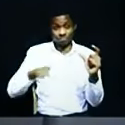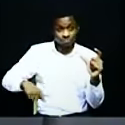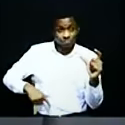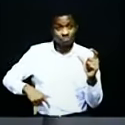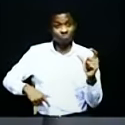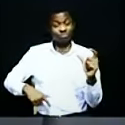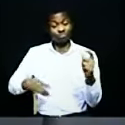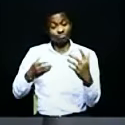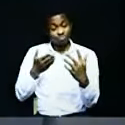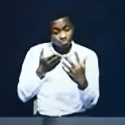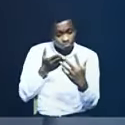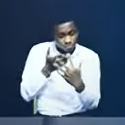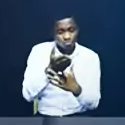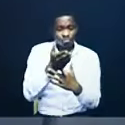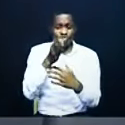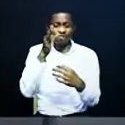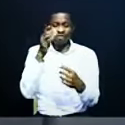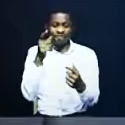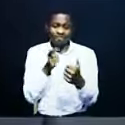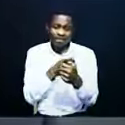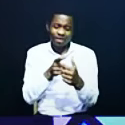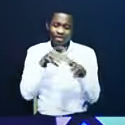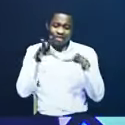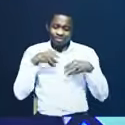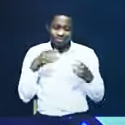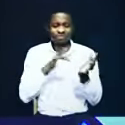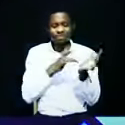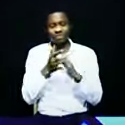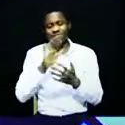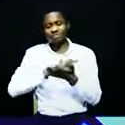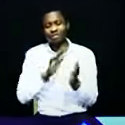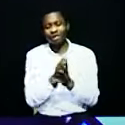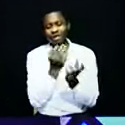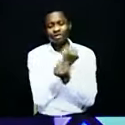through accepting Jesus as our